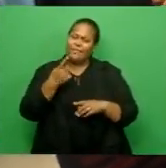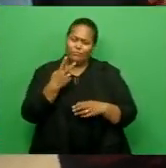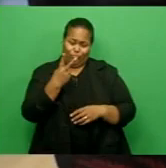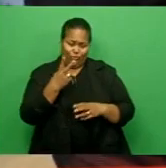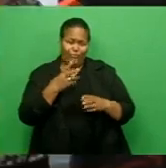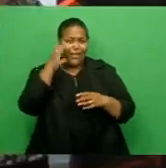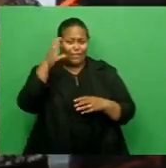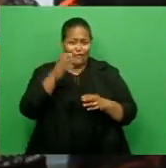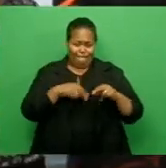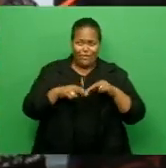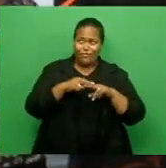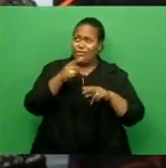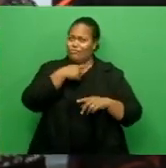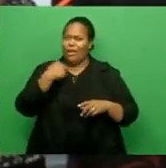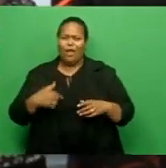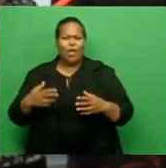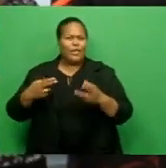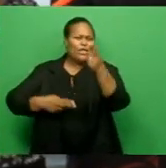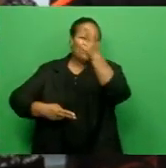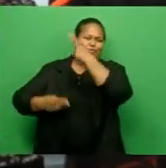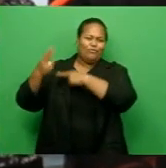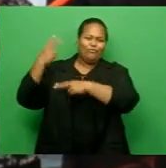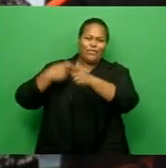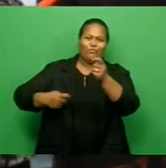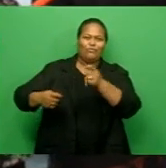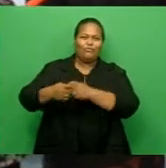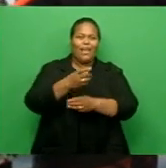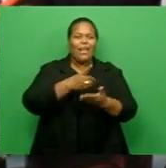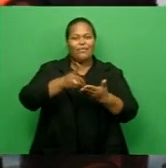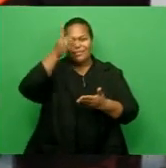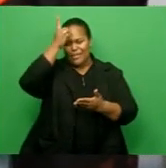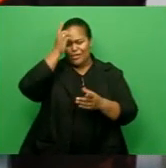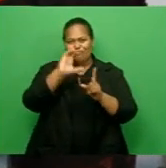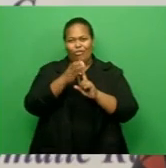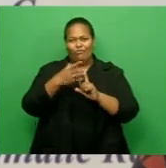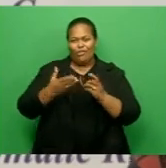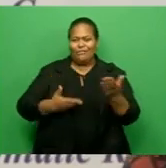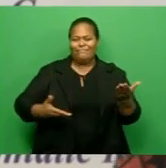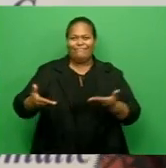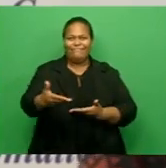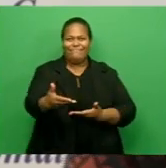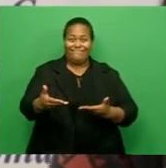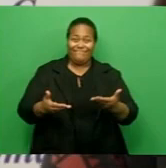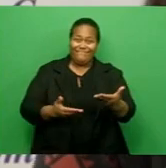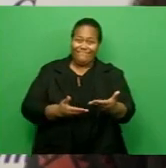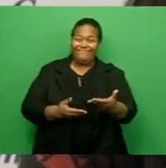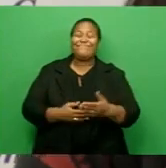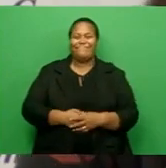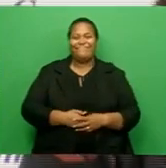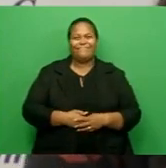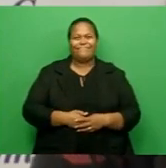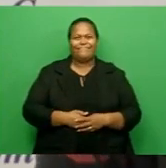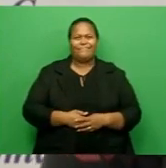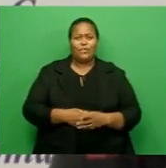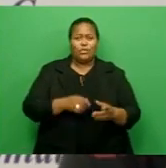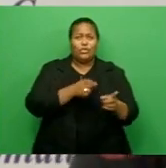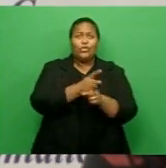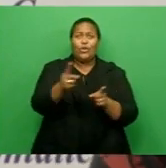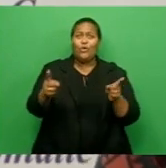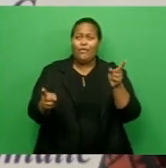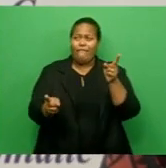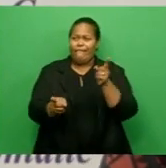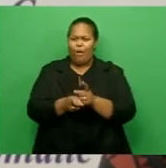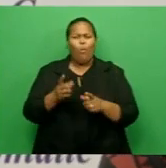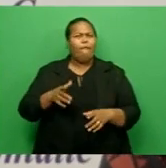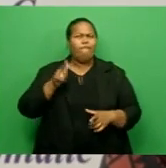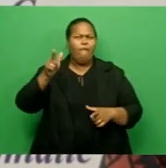have enjoyed a long history of trade, education and cultural exchanges. Geographically, we are thousands and thousands of miles away